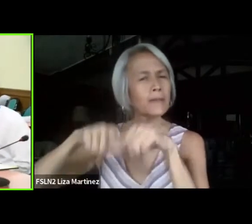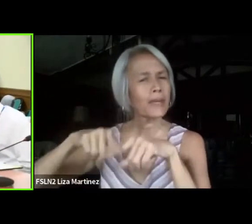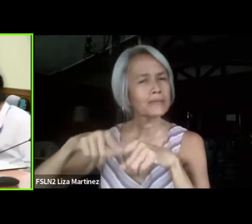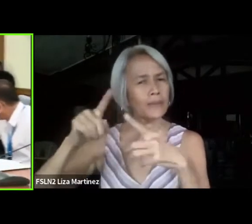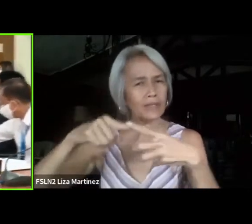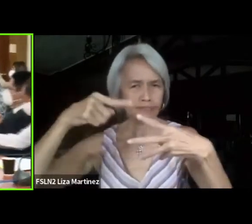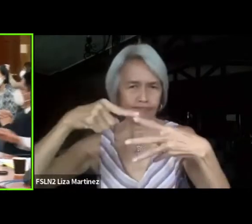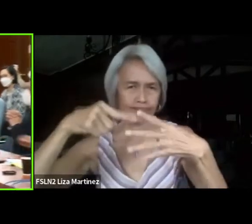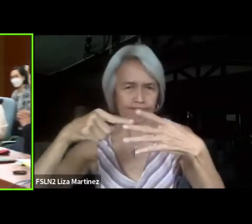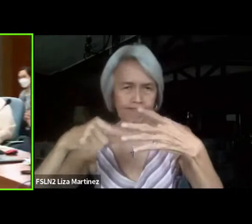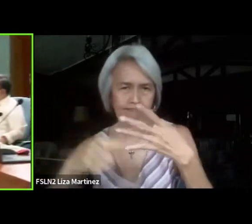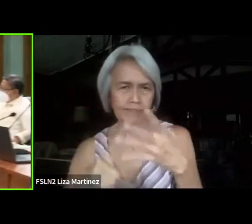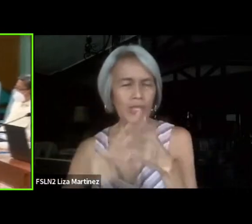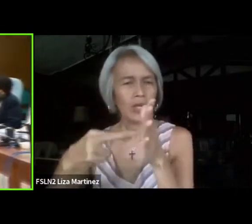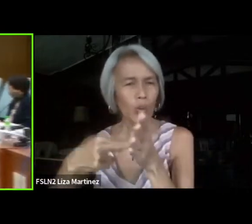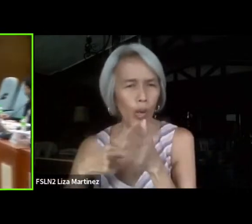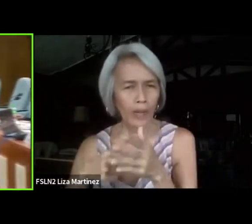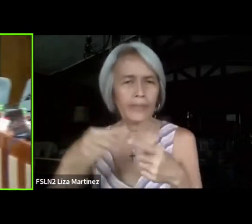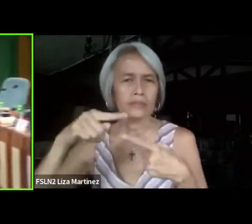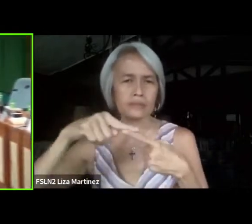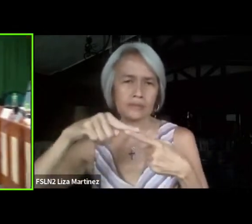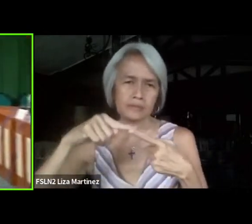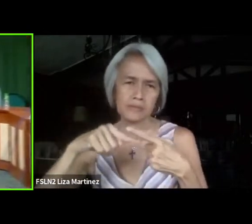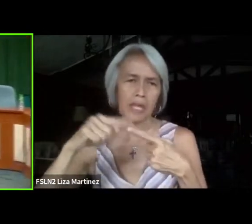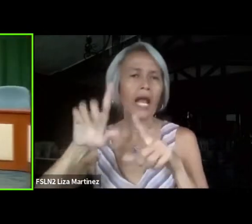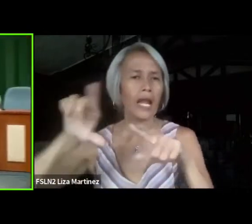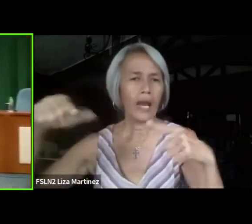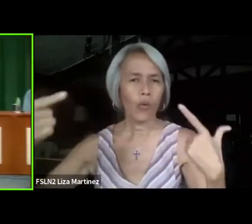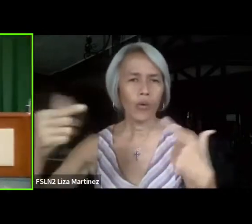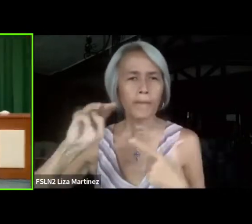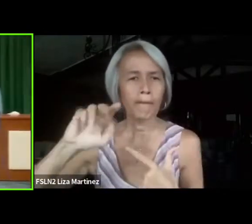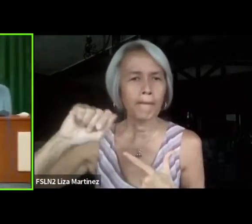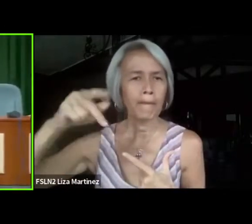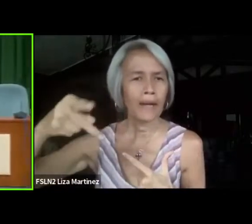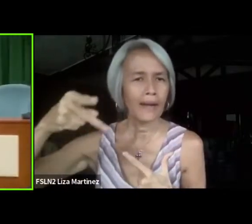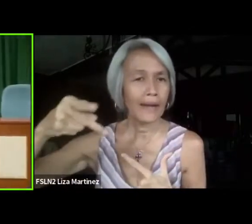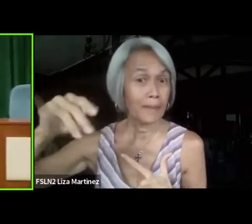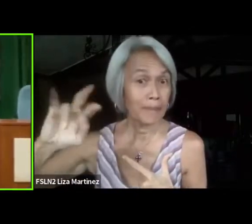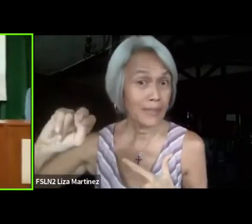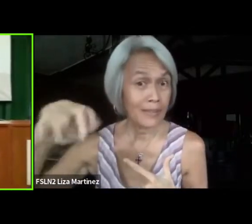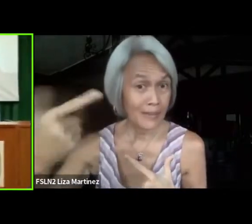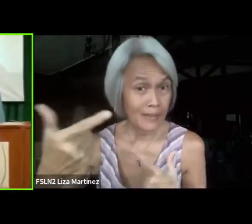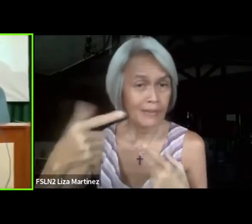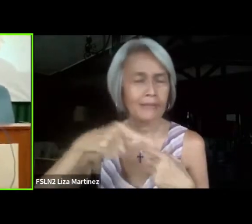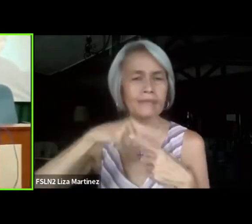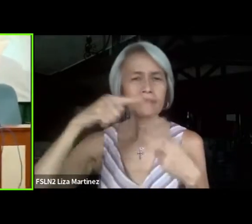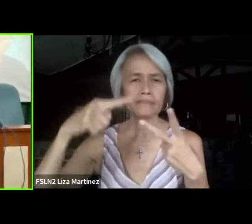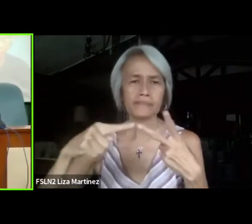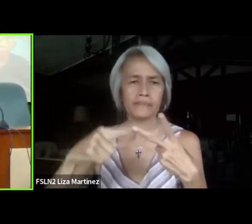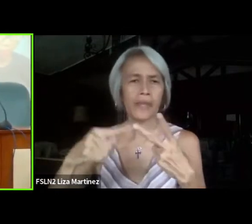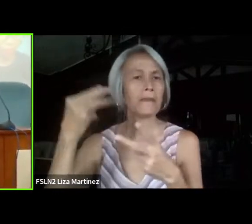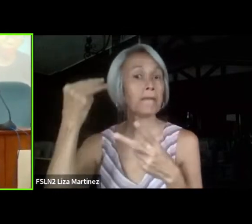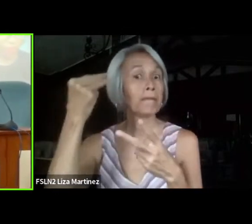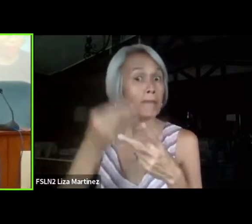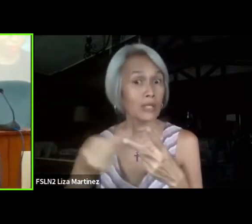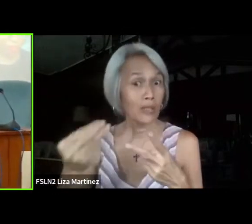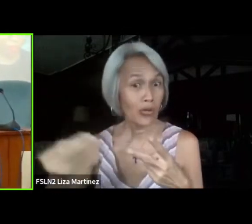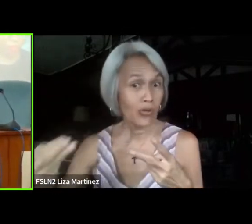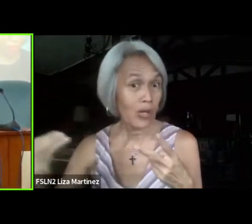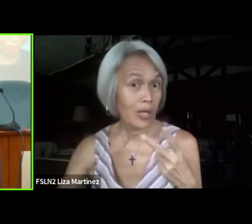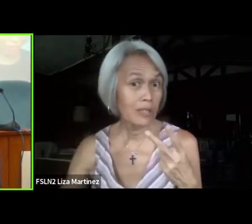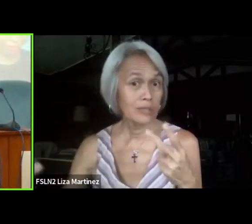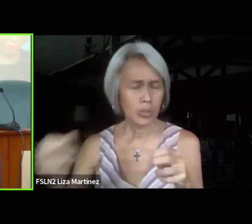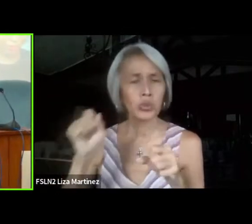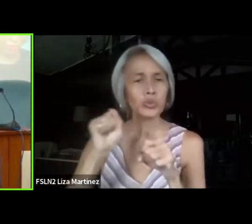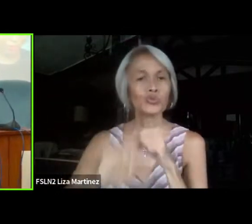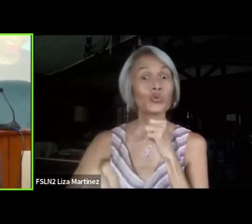mga materials, etc. So that when it is already, it has complied with your criteria, it can